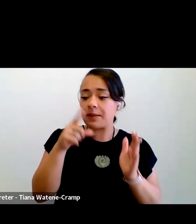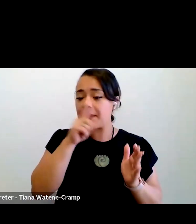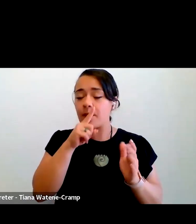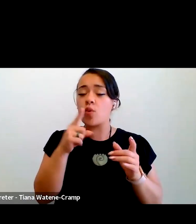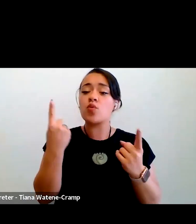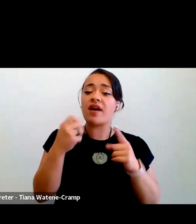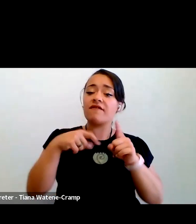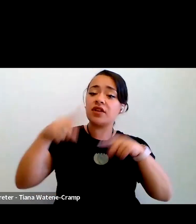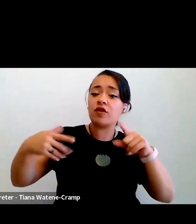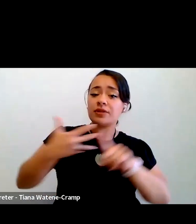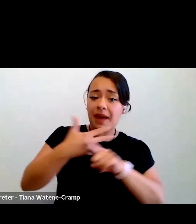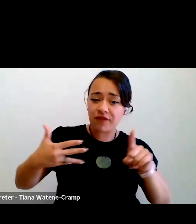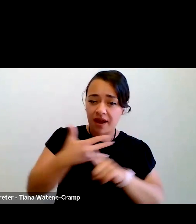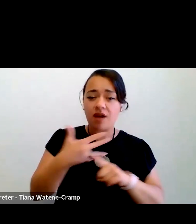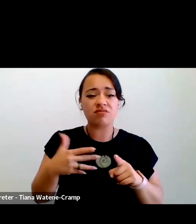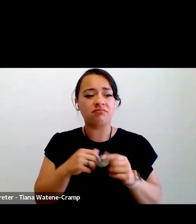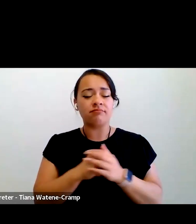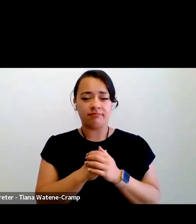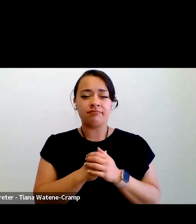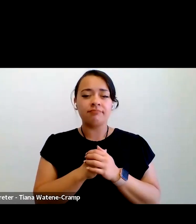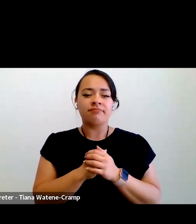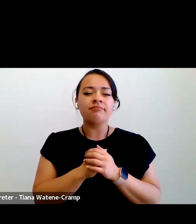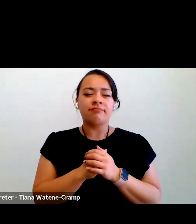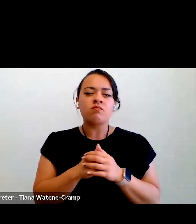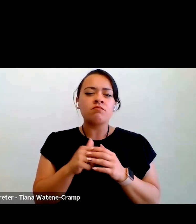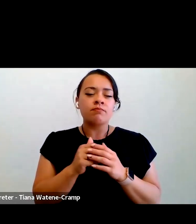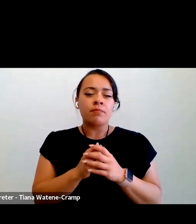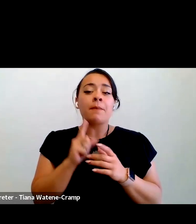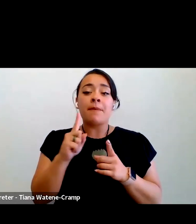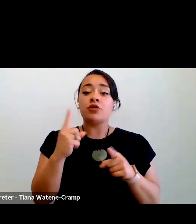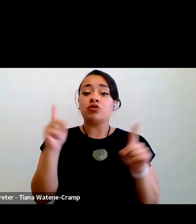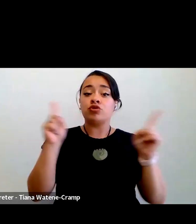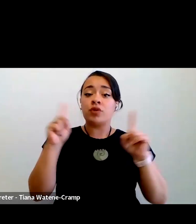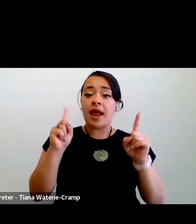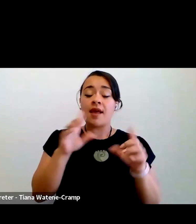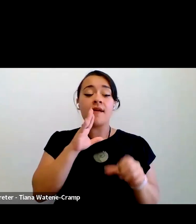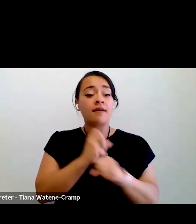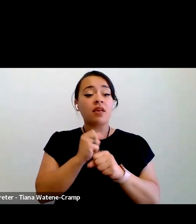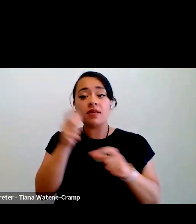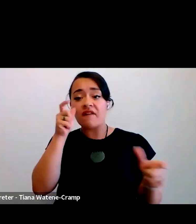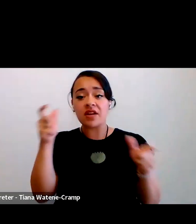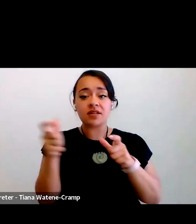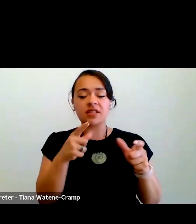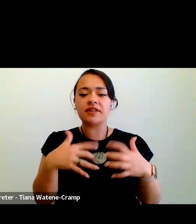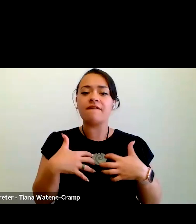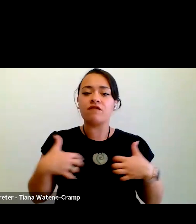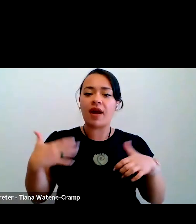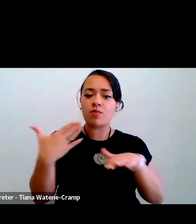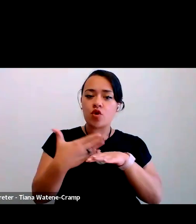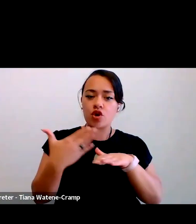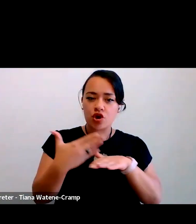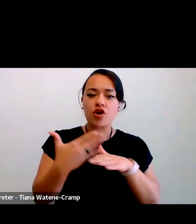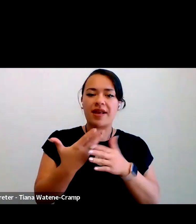later. So today's discussion is exciting because governance as the framework or mechanisms that scaffold